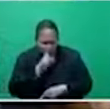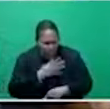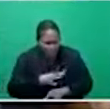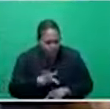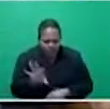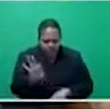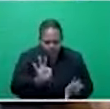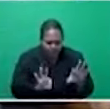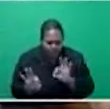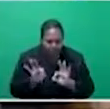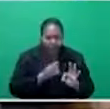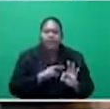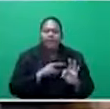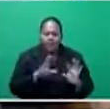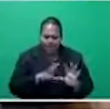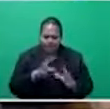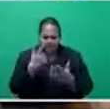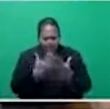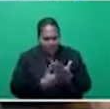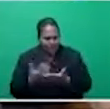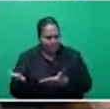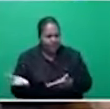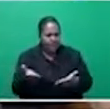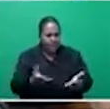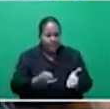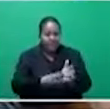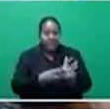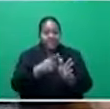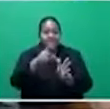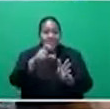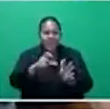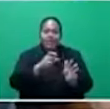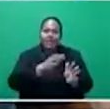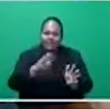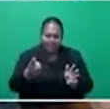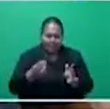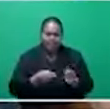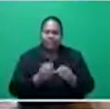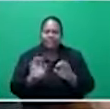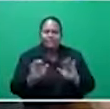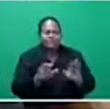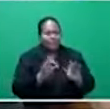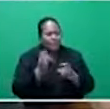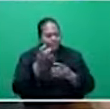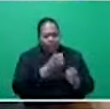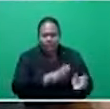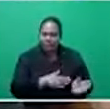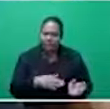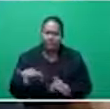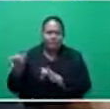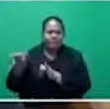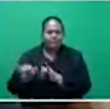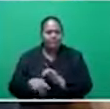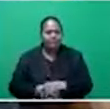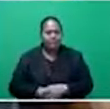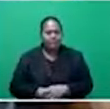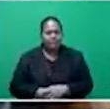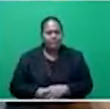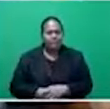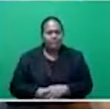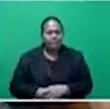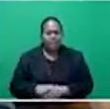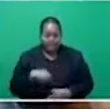certain opportunities for them. I had to, Honourable Prime Minister, through his initiative, through Ministry of Forestry, they're providing a lot of